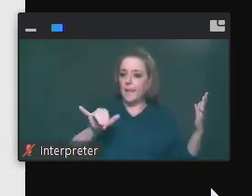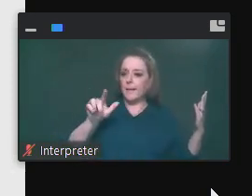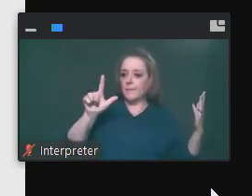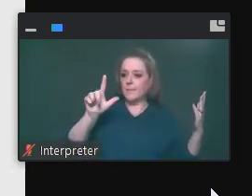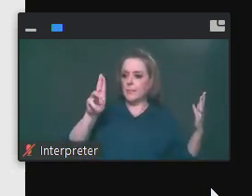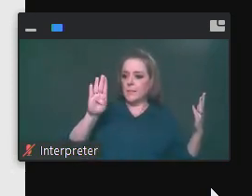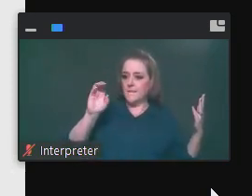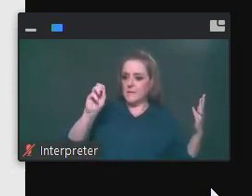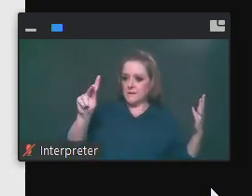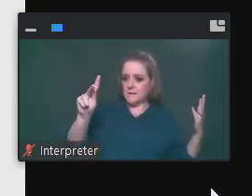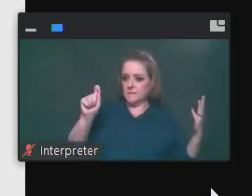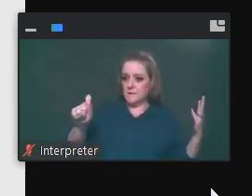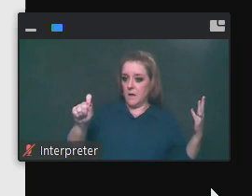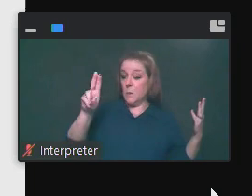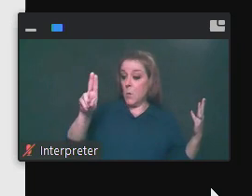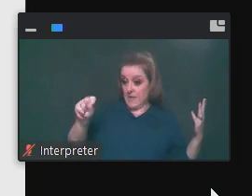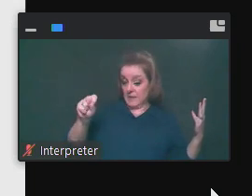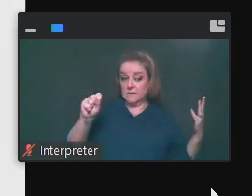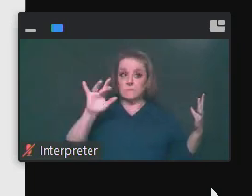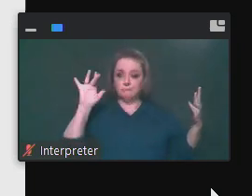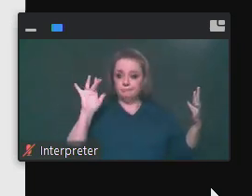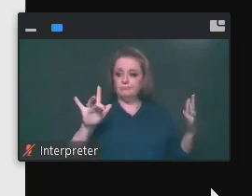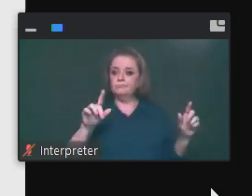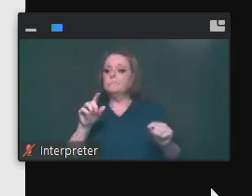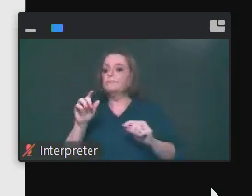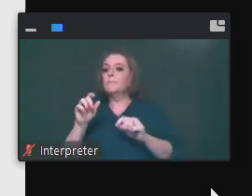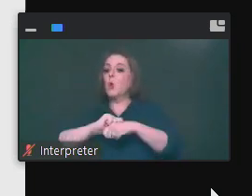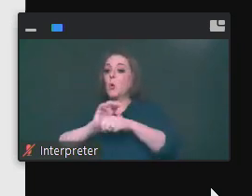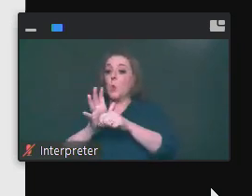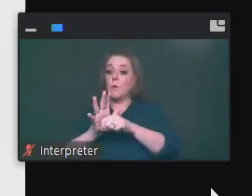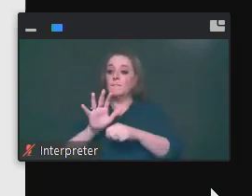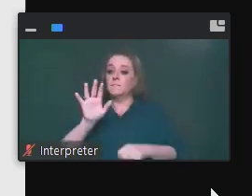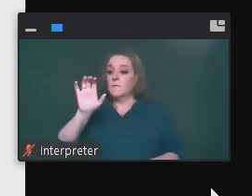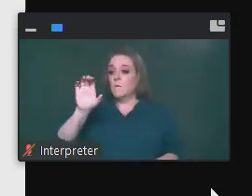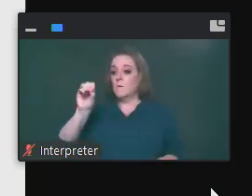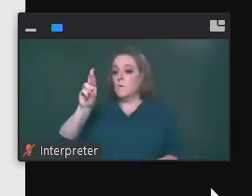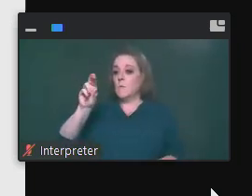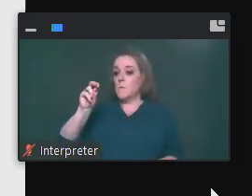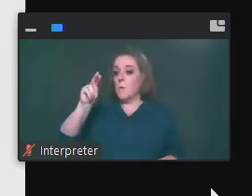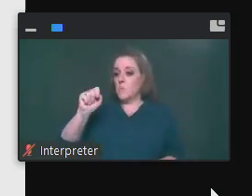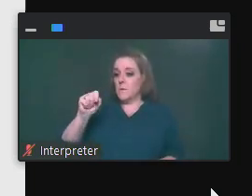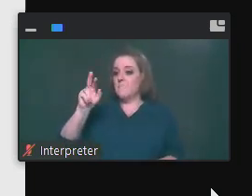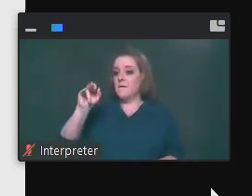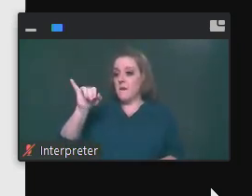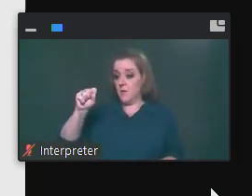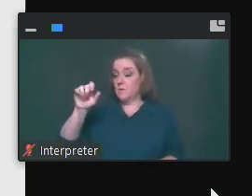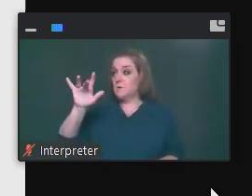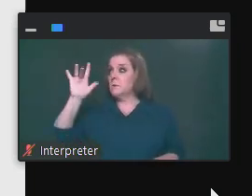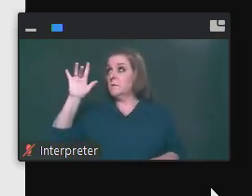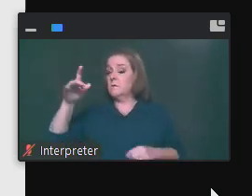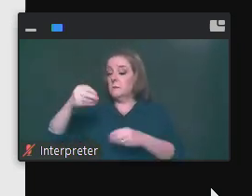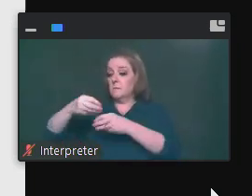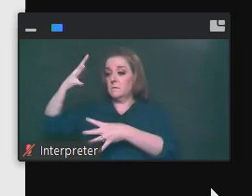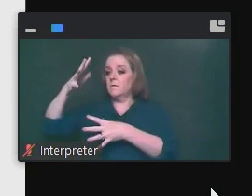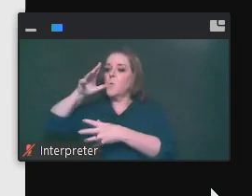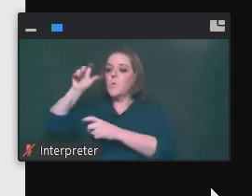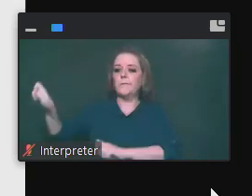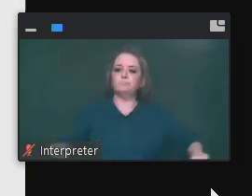Click on the coronavirus tab to get to the health department. And so the demographic